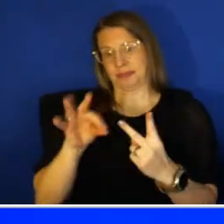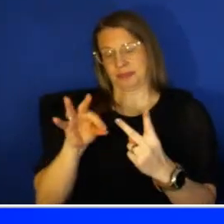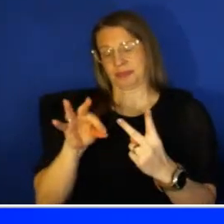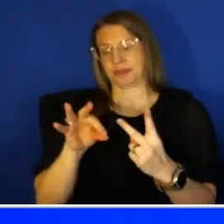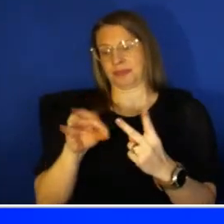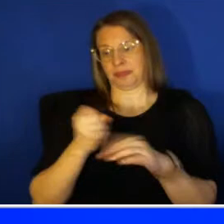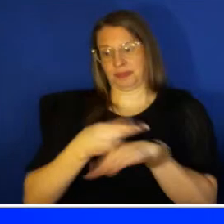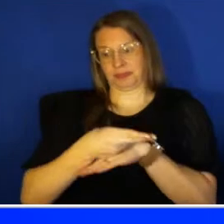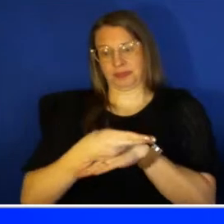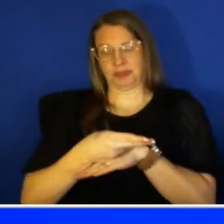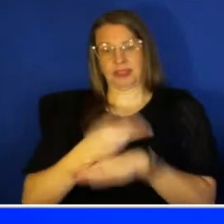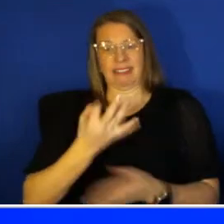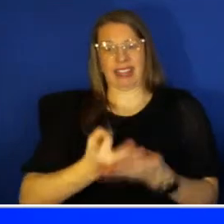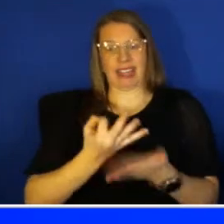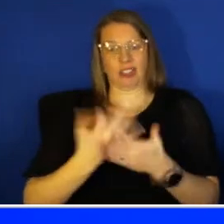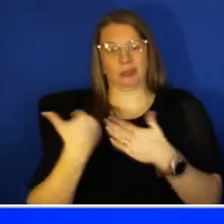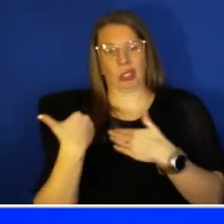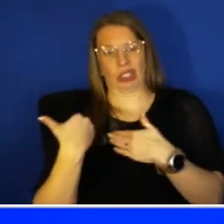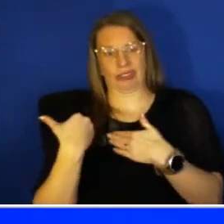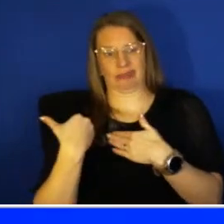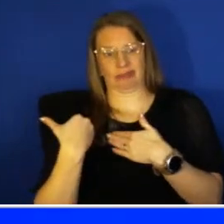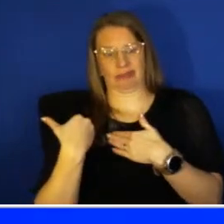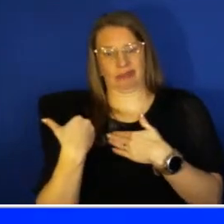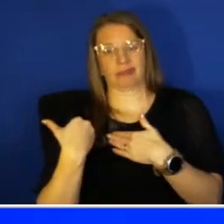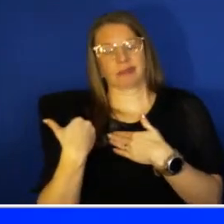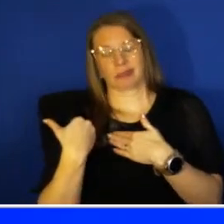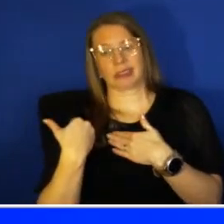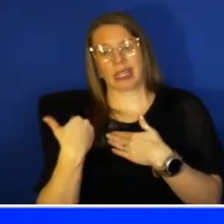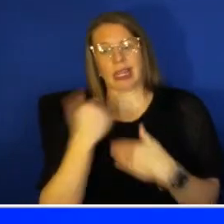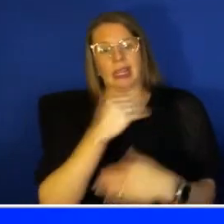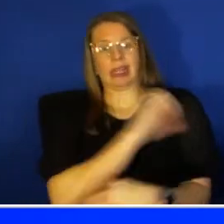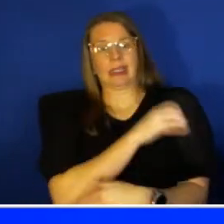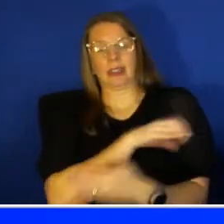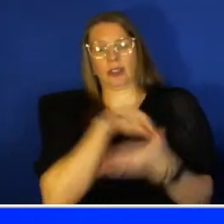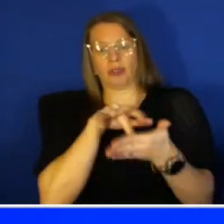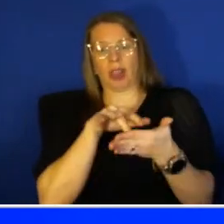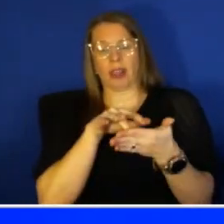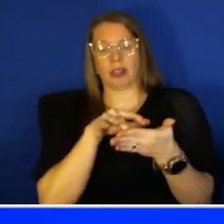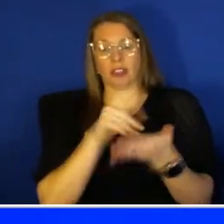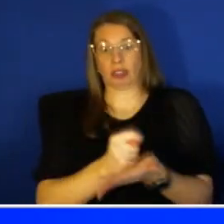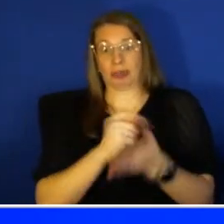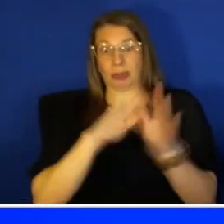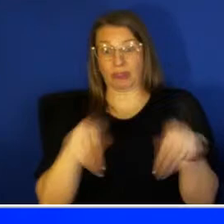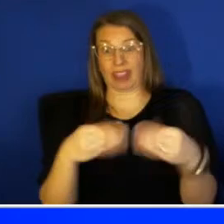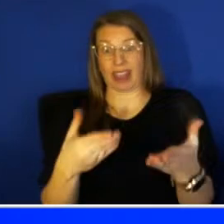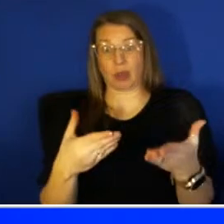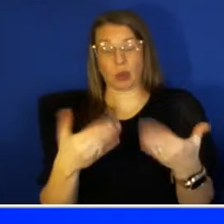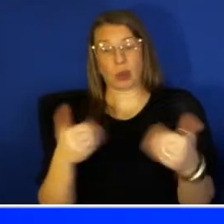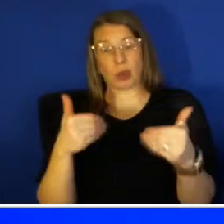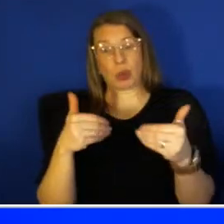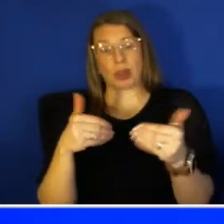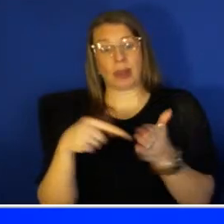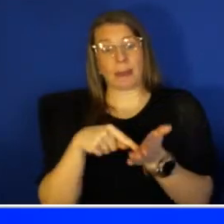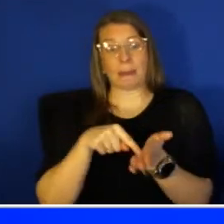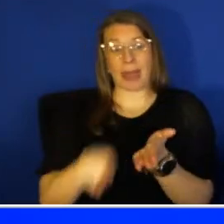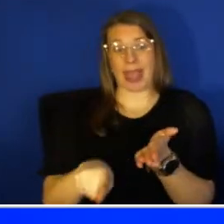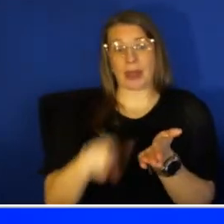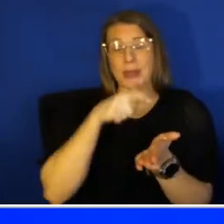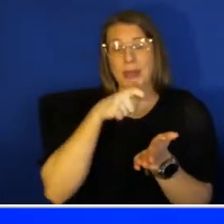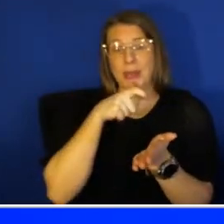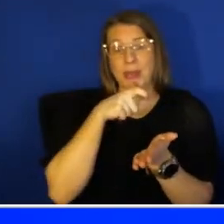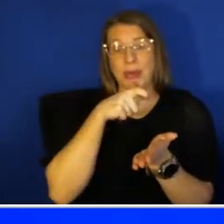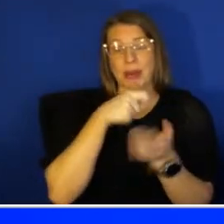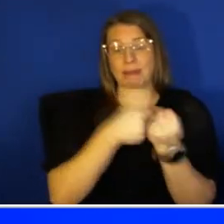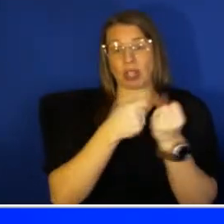financial burdens, because clinical trials, some of the treatment that is being provided is being paid by either the